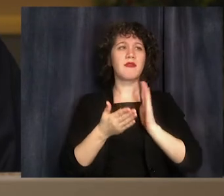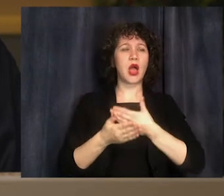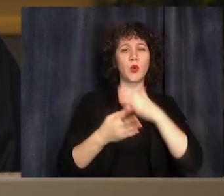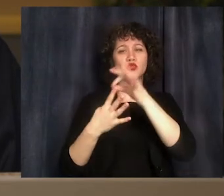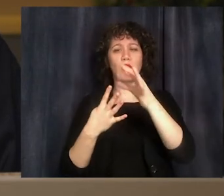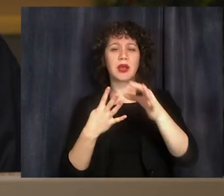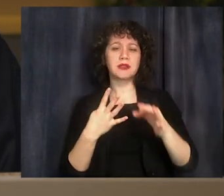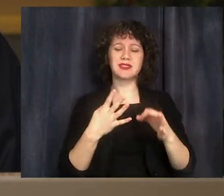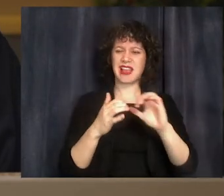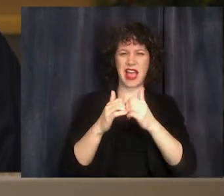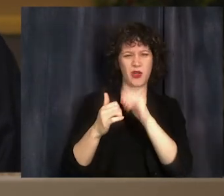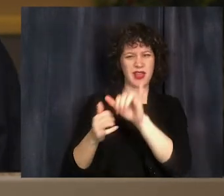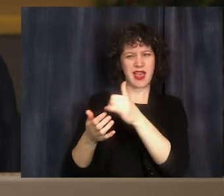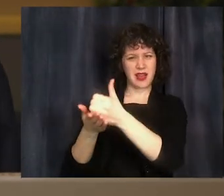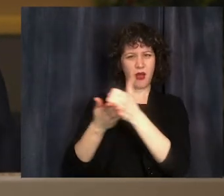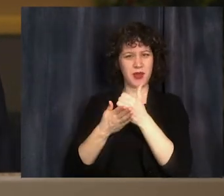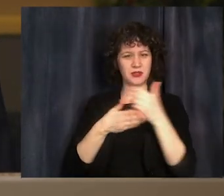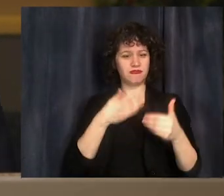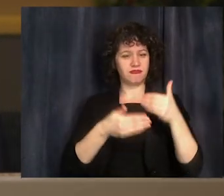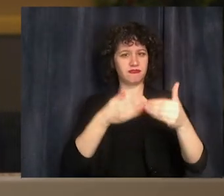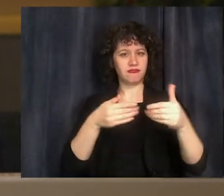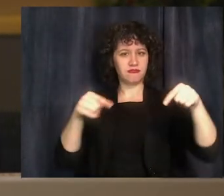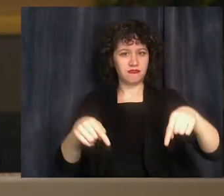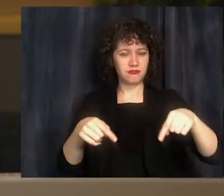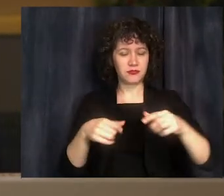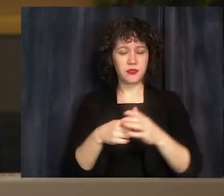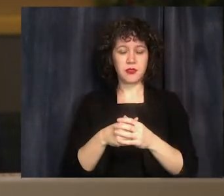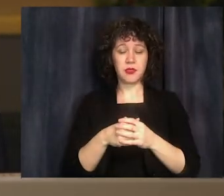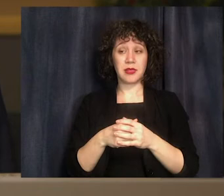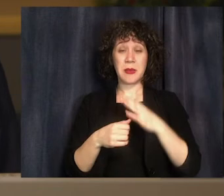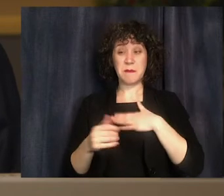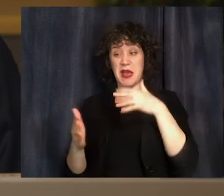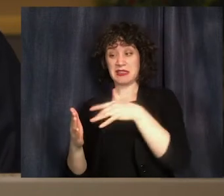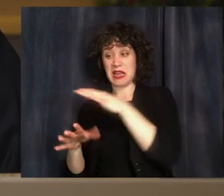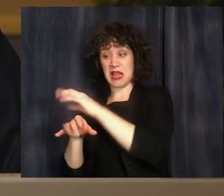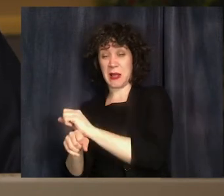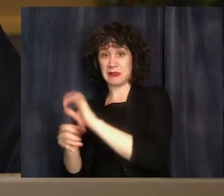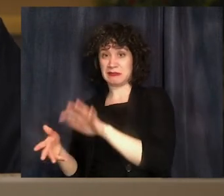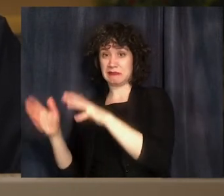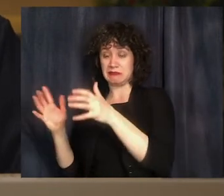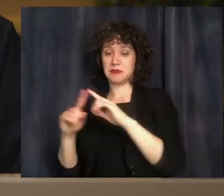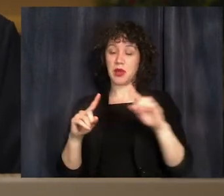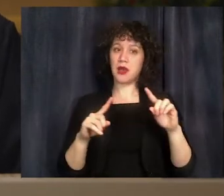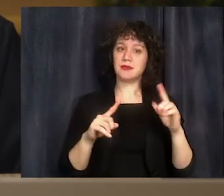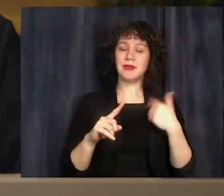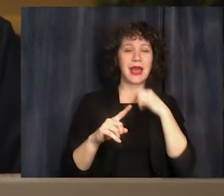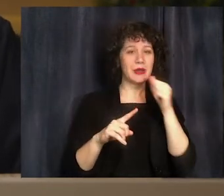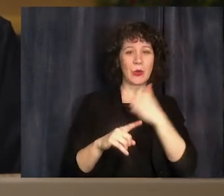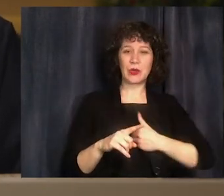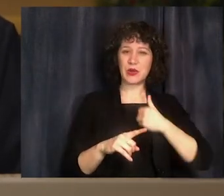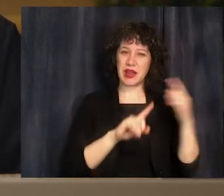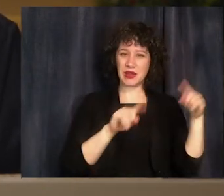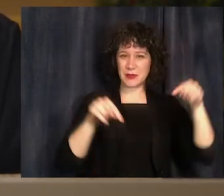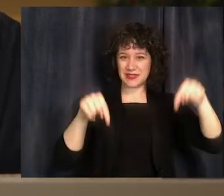are today. Unlike my study habits, one choice I don't regret is coming to tech. I know most of us probably took Senora Verplanky's